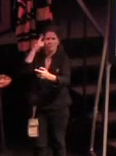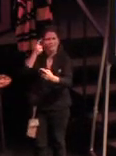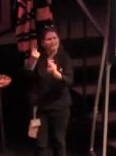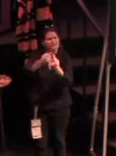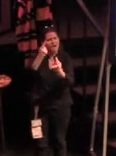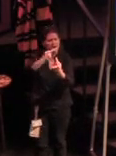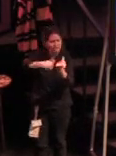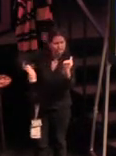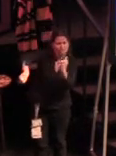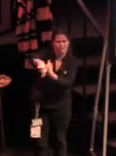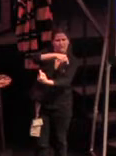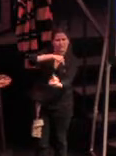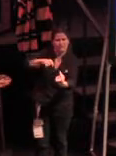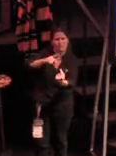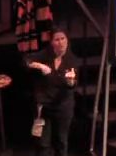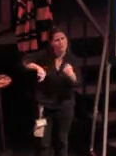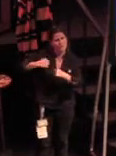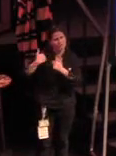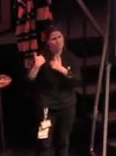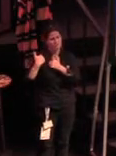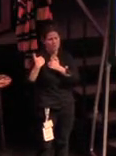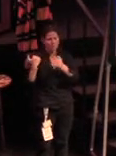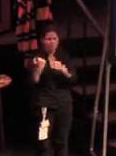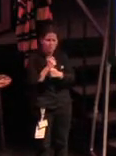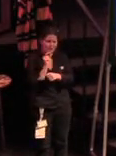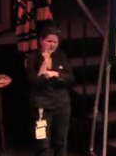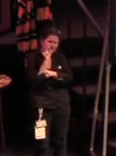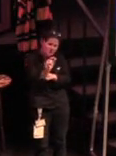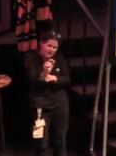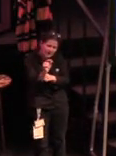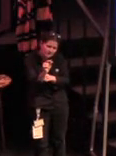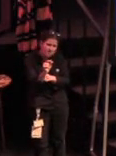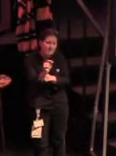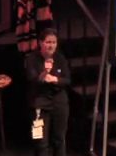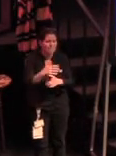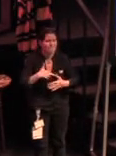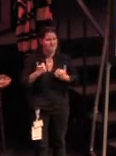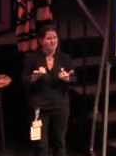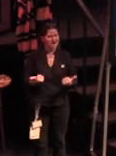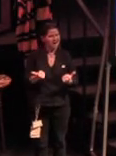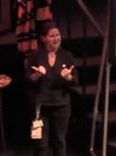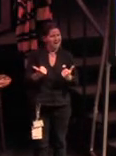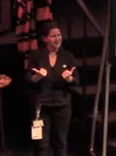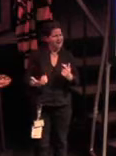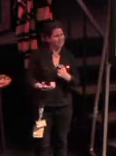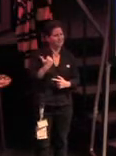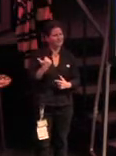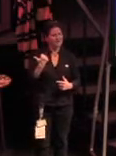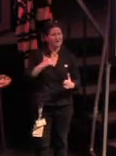things that we might be responsible for. We'll just do that little bit and we'll feel really good about it.